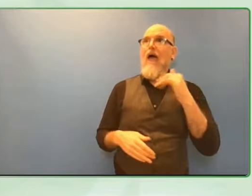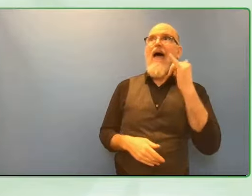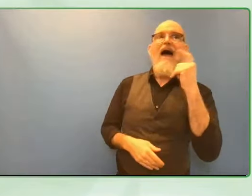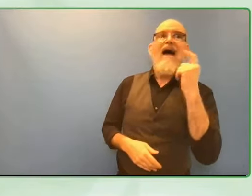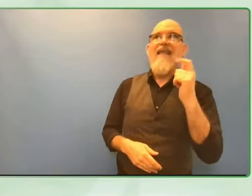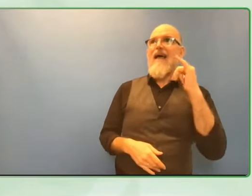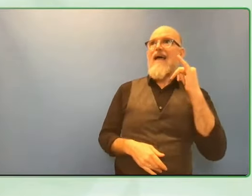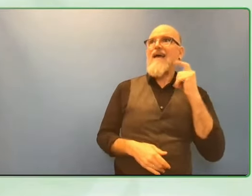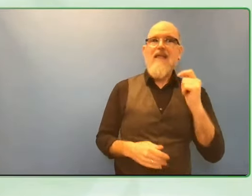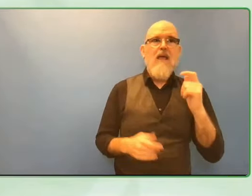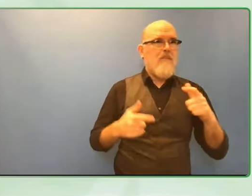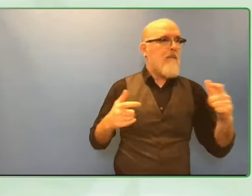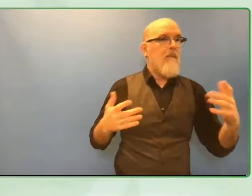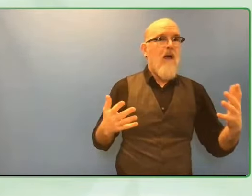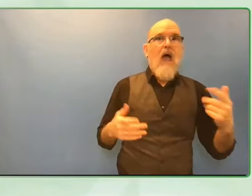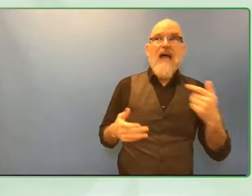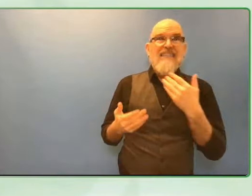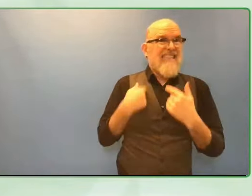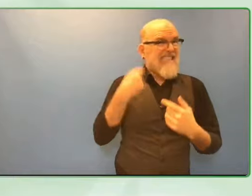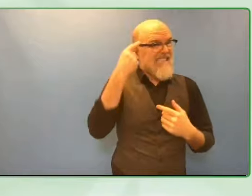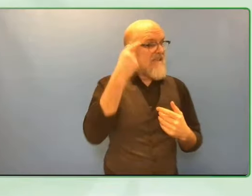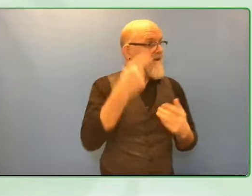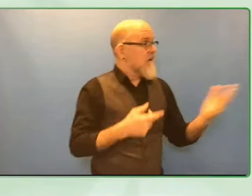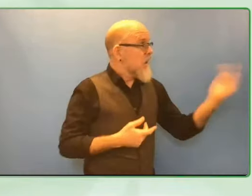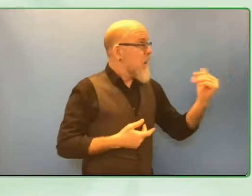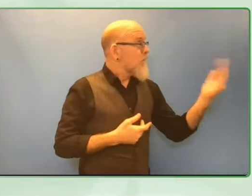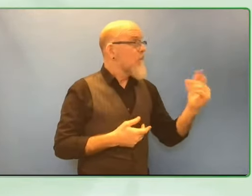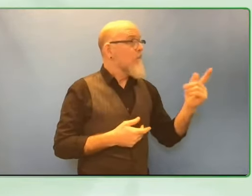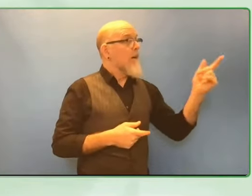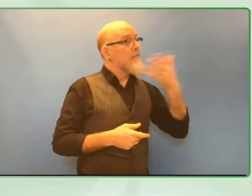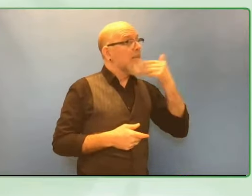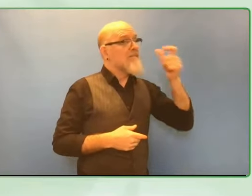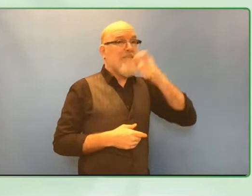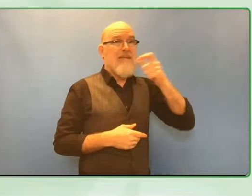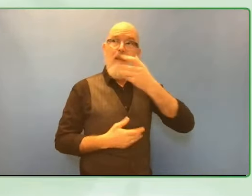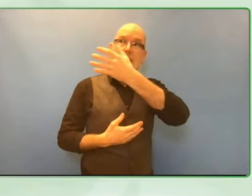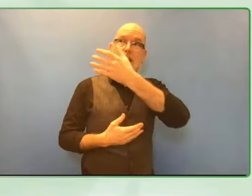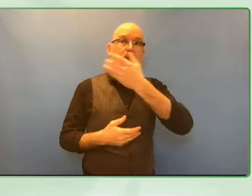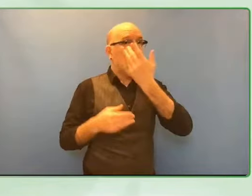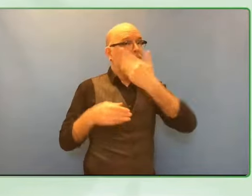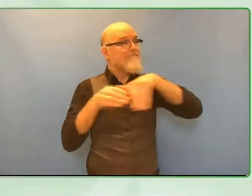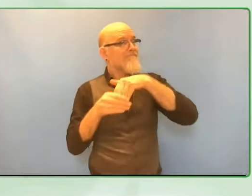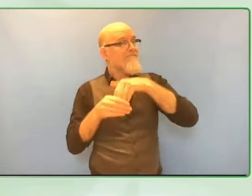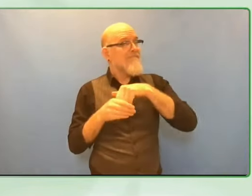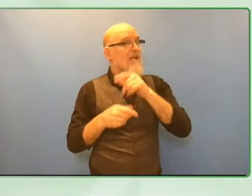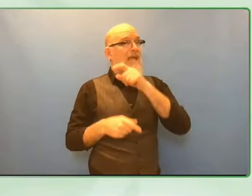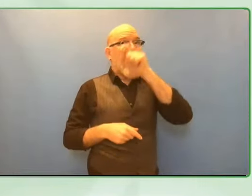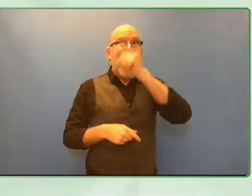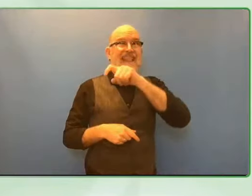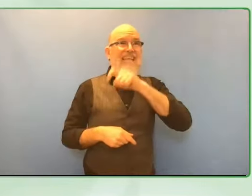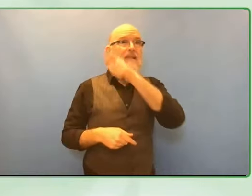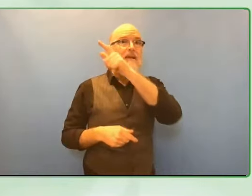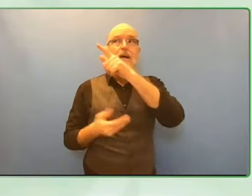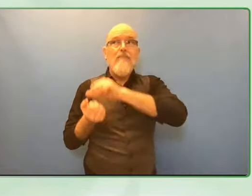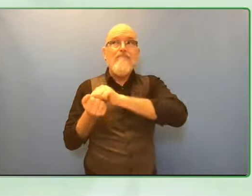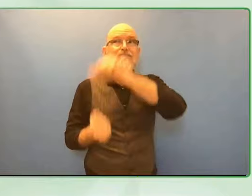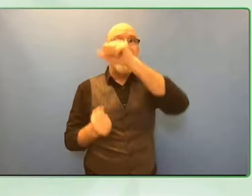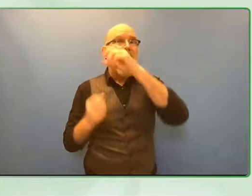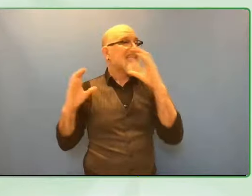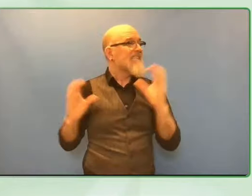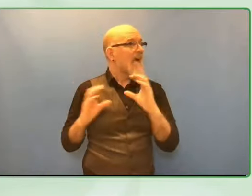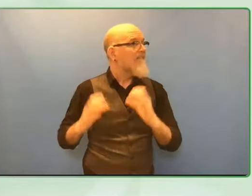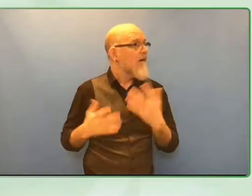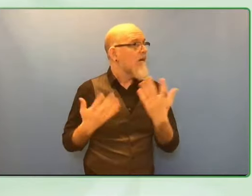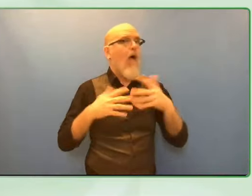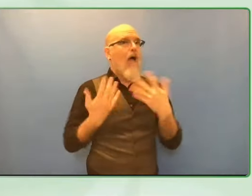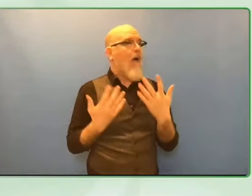kind of digital skill set. And inclusive IT provides a solution for